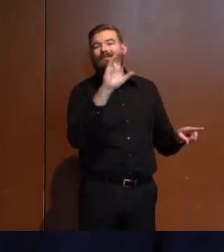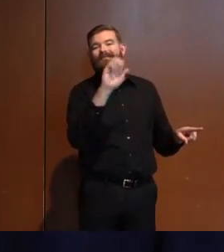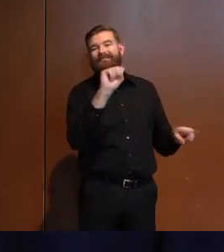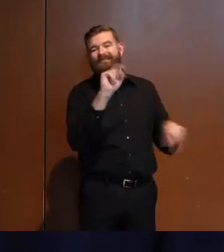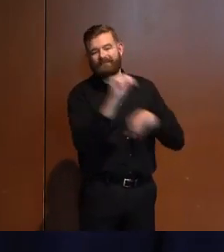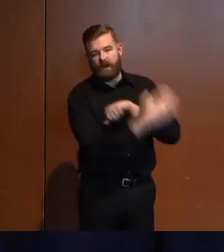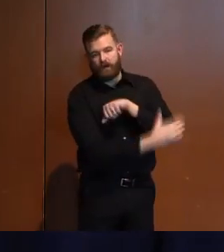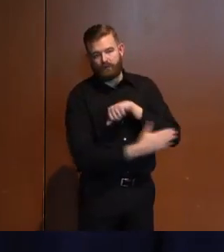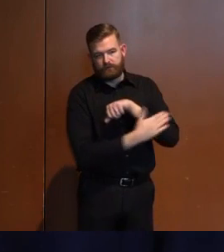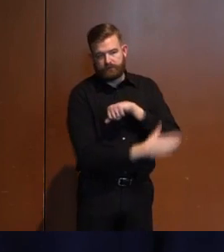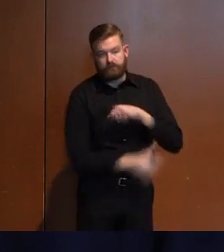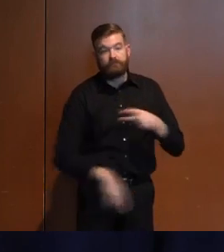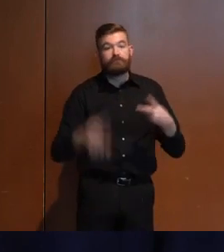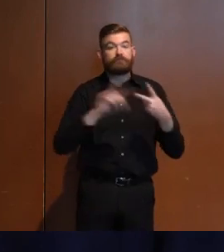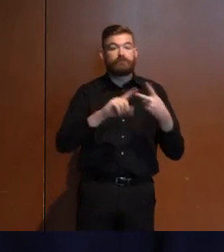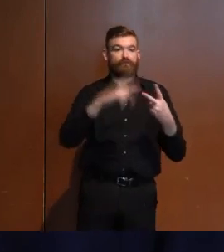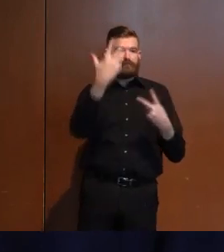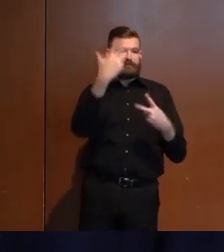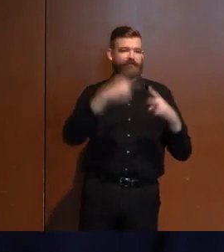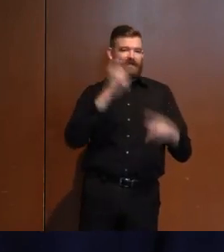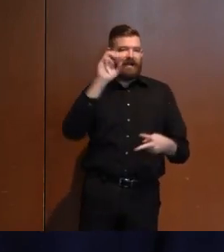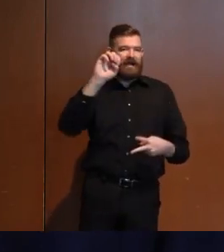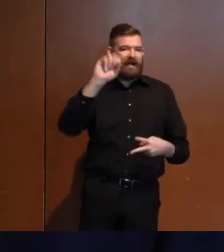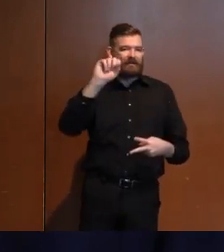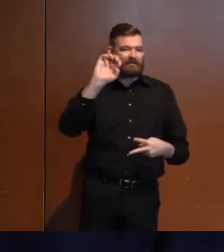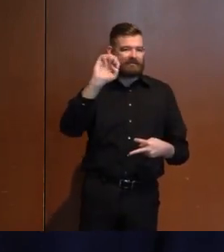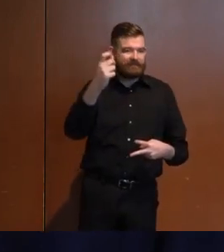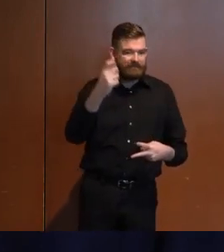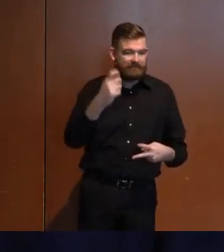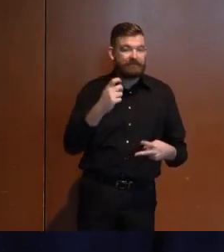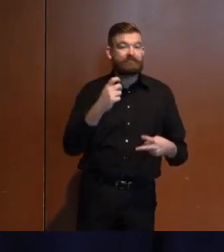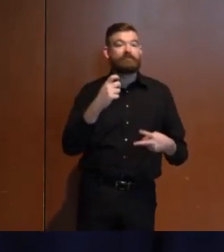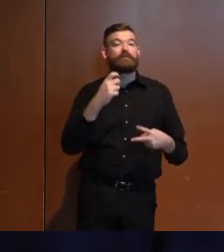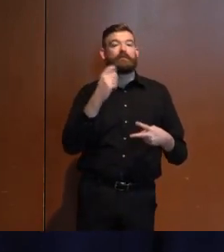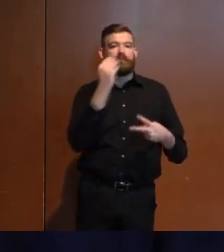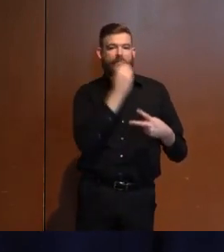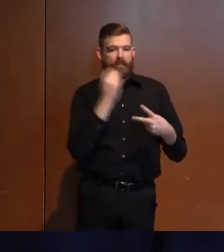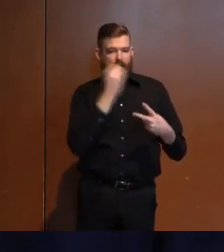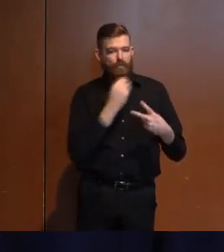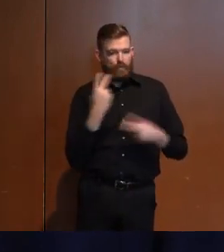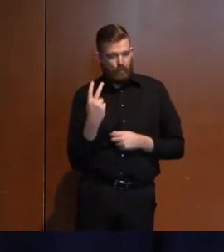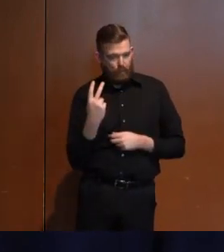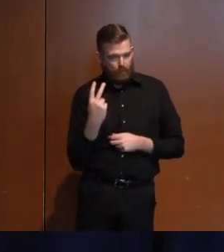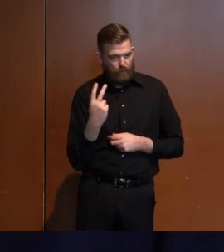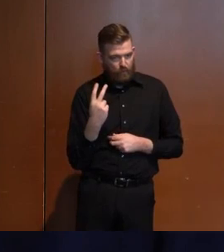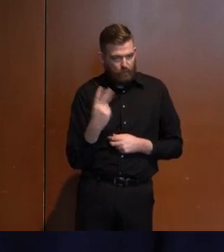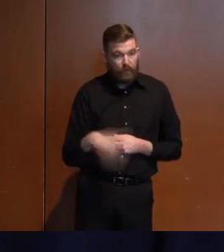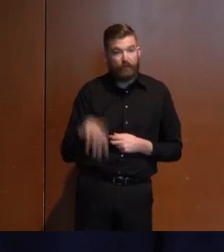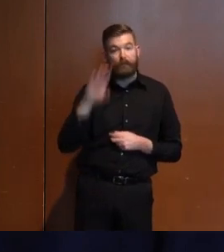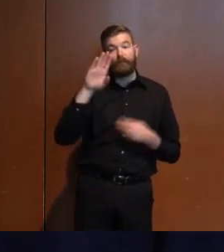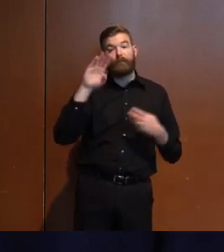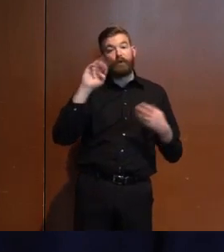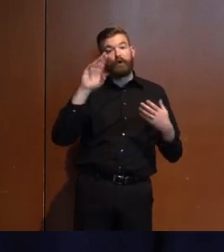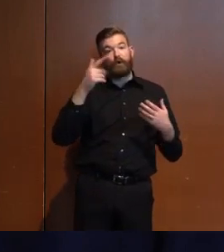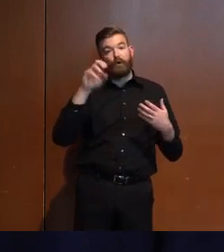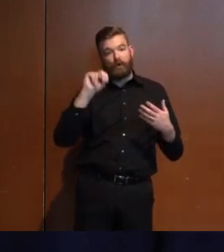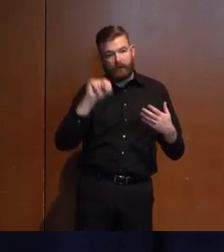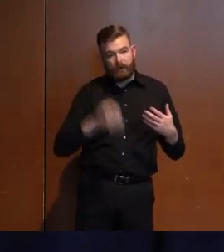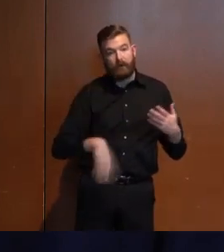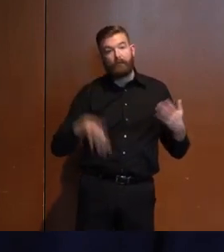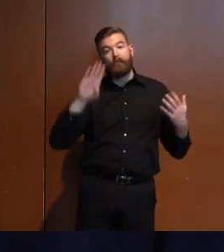County, 2 from Monmouth County, and 1 each from Bergen, Burlington, Cumberland,